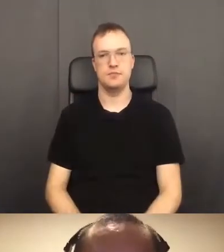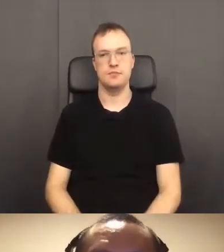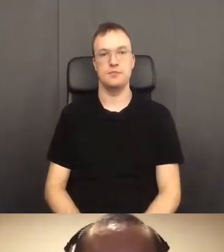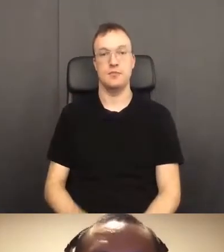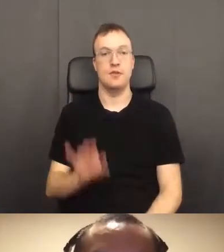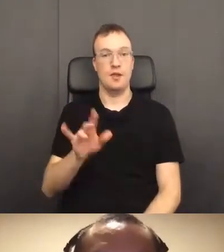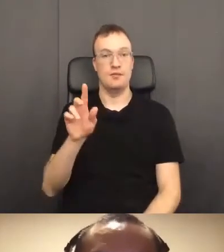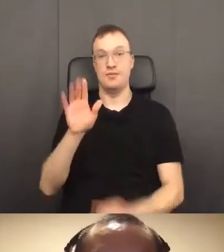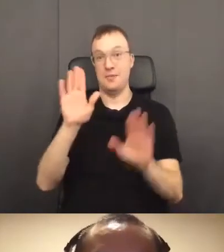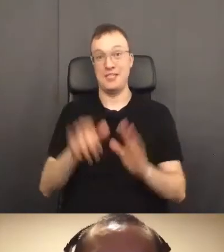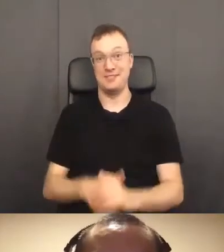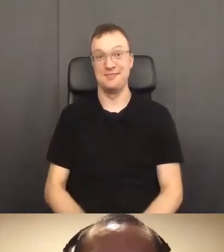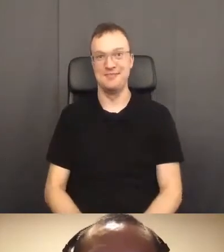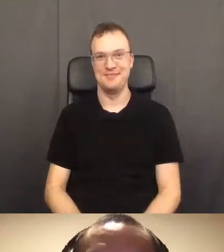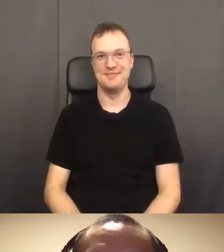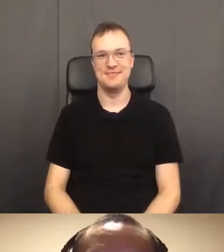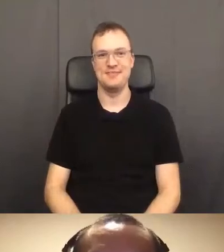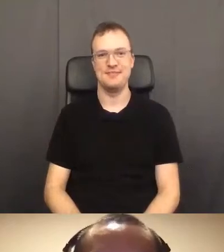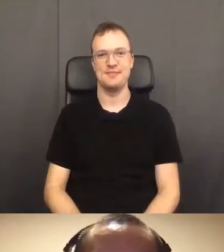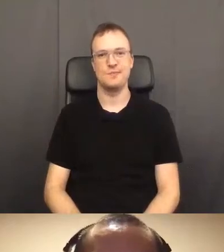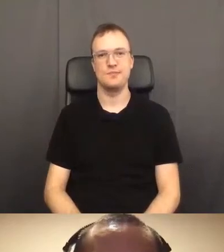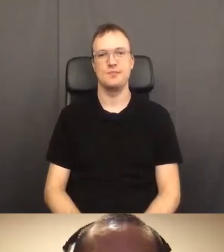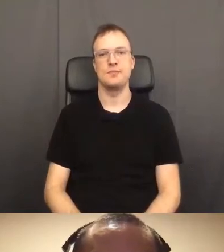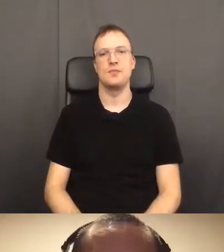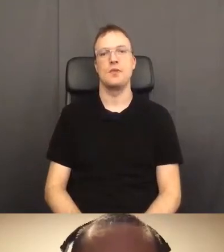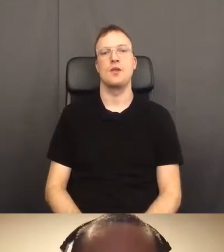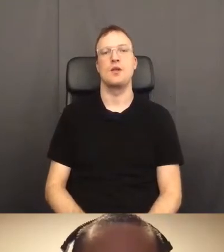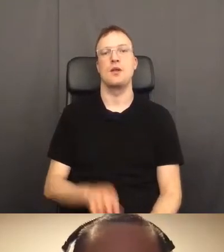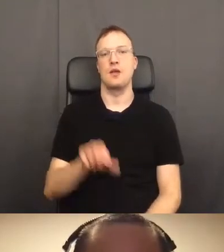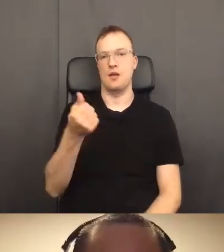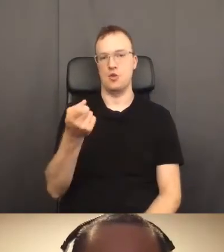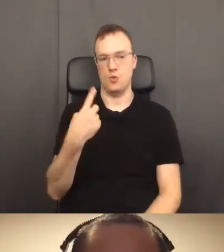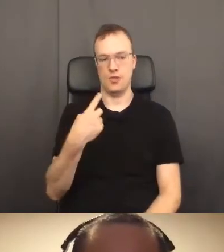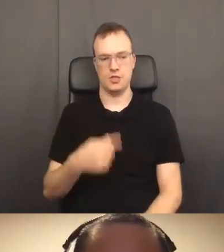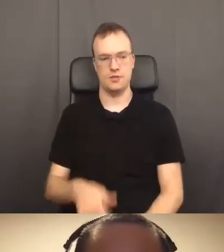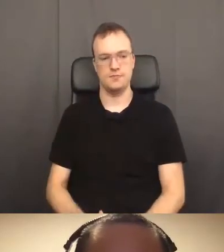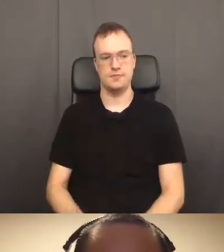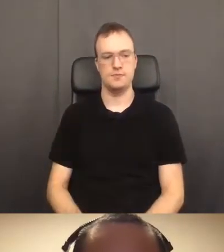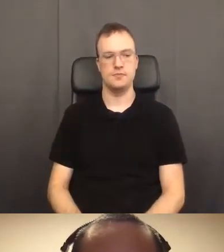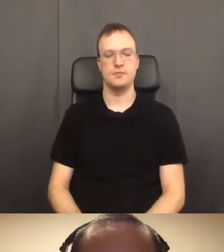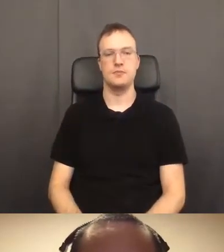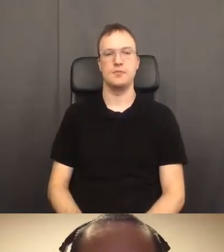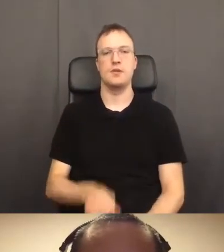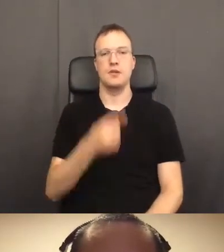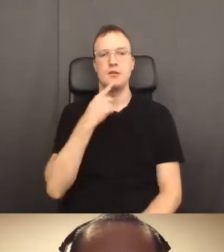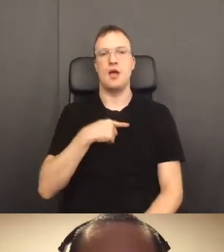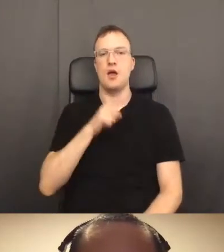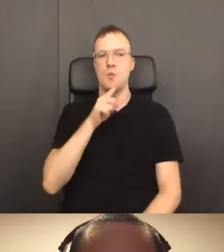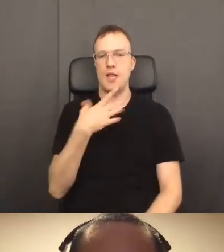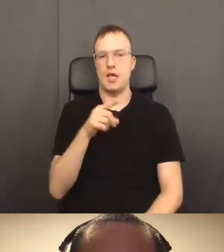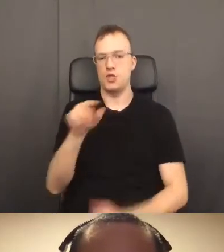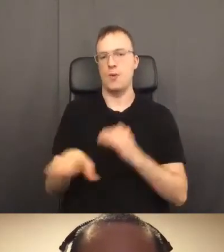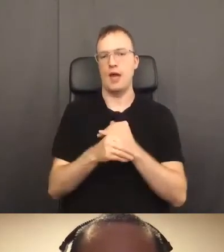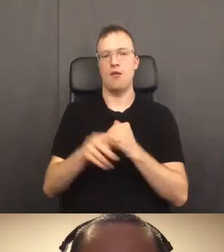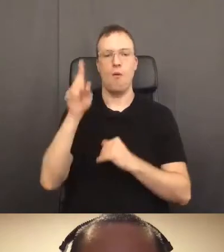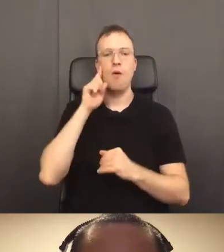That sounds amazing. And we have another question. So they say, I really like that you added the audio interview